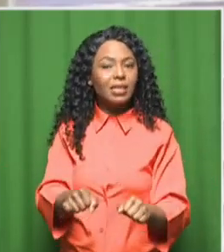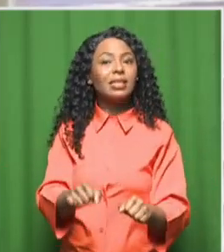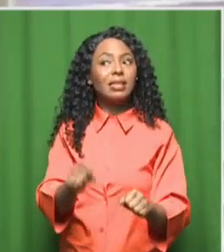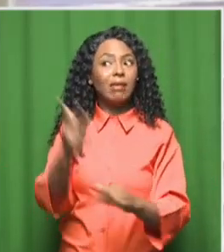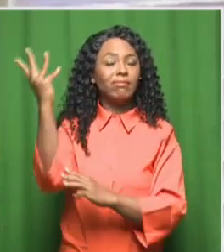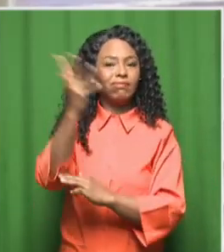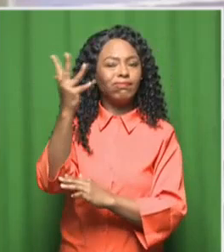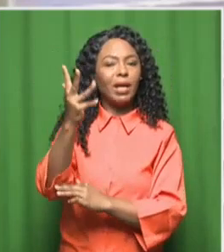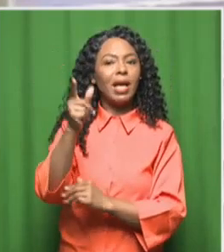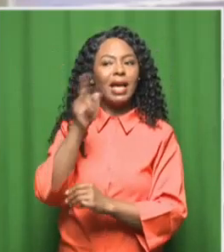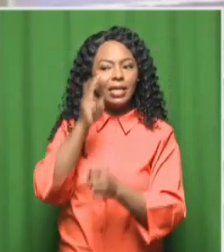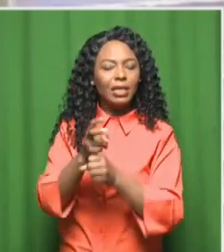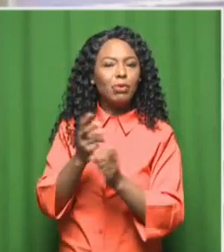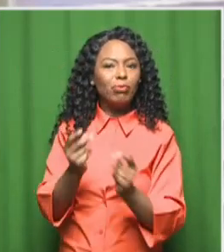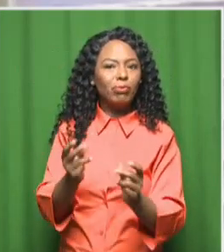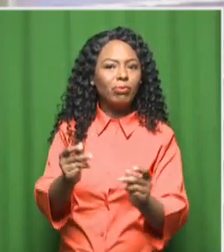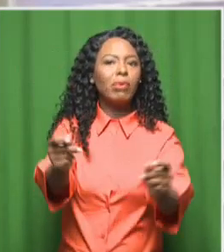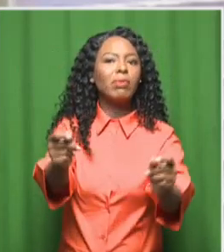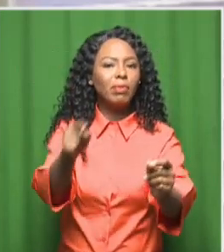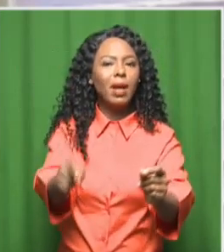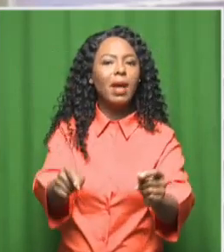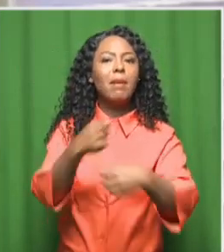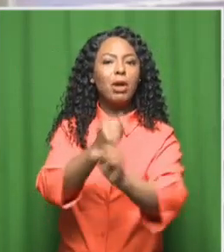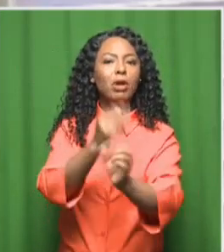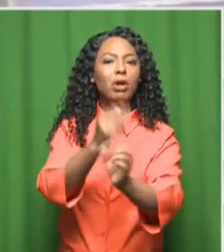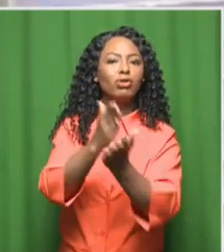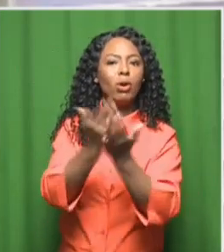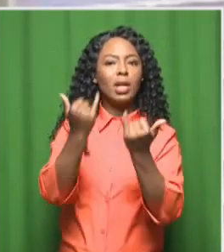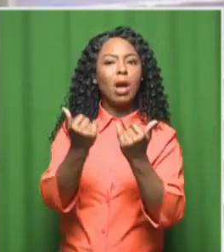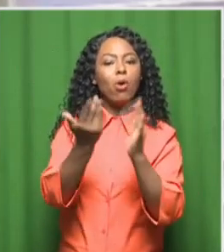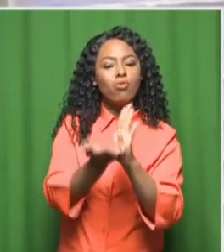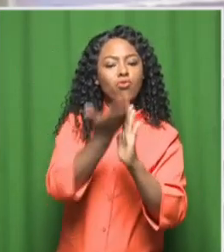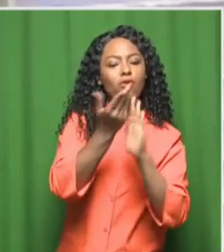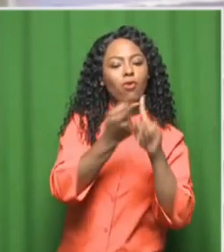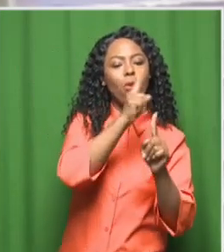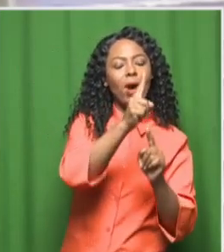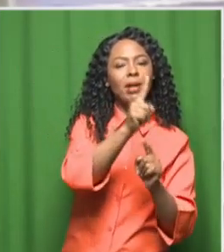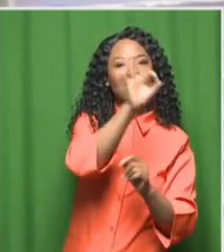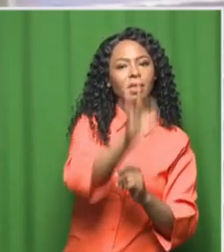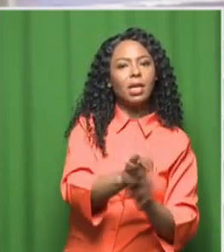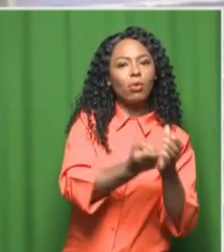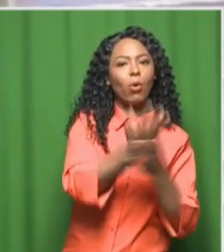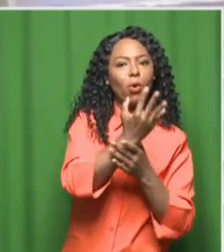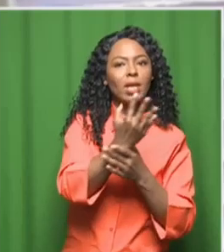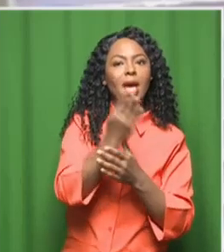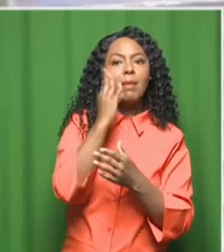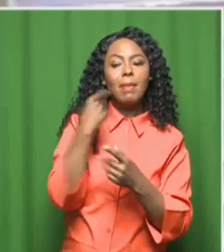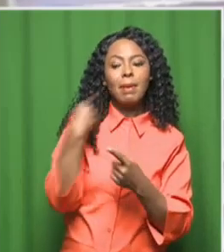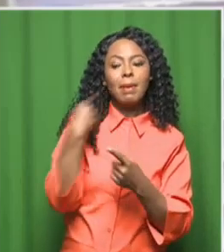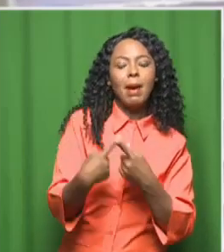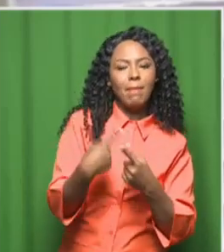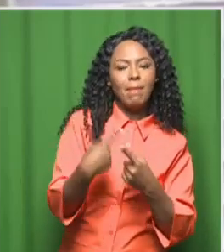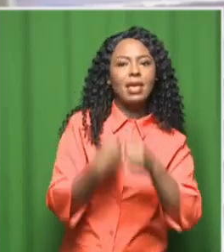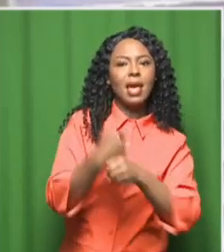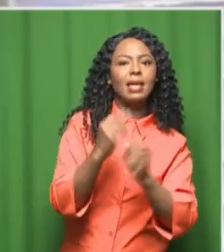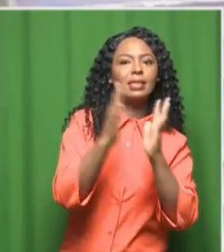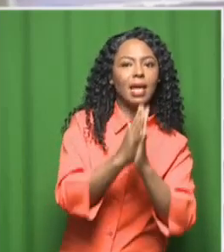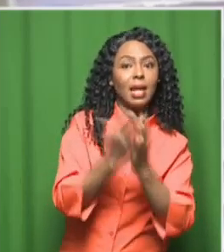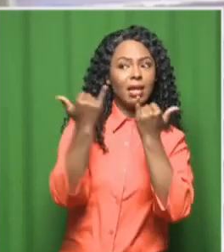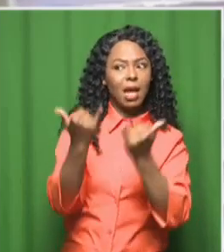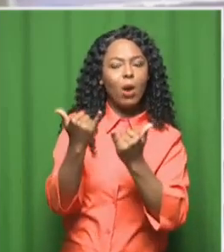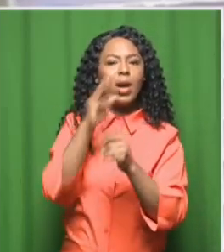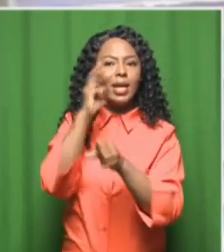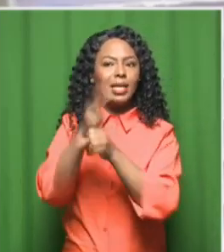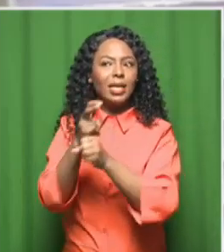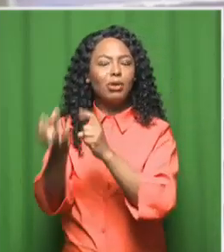to speed up and make sure that indeed we move away from the 1% growth that we've experienced over the last 10 years and start to move closer to the 3%,